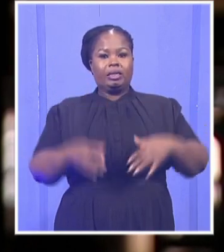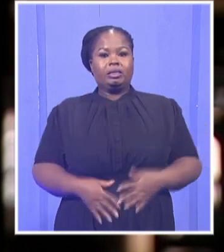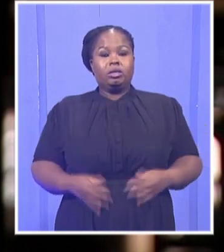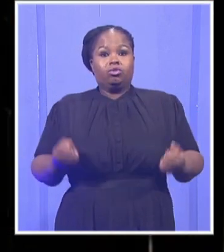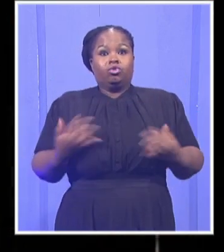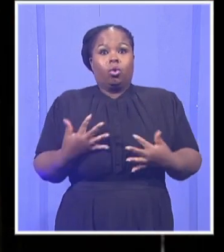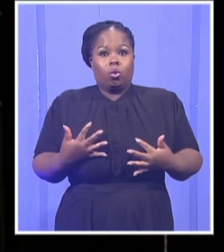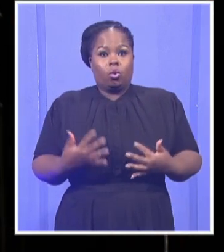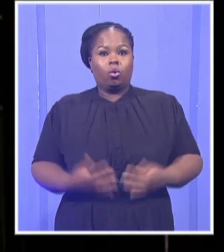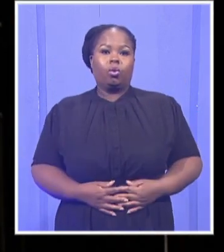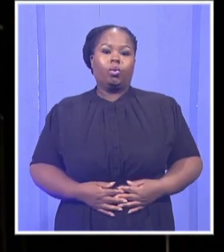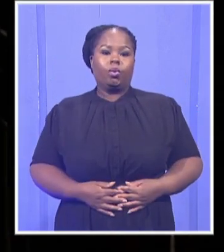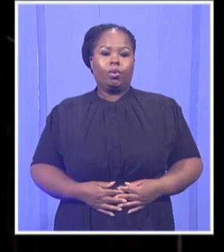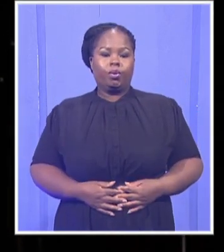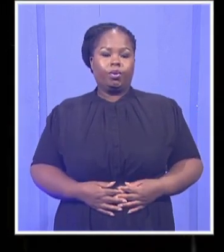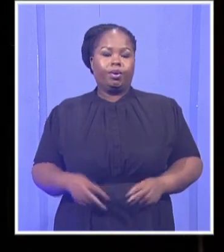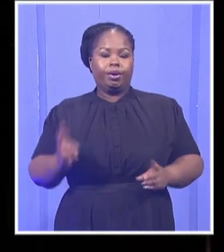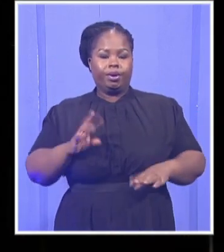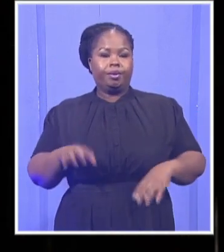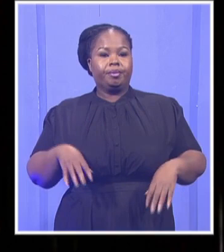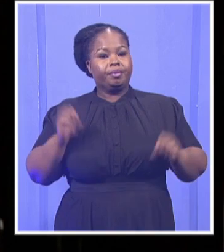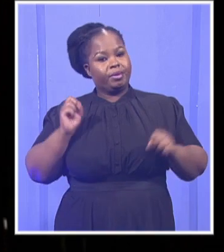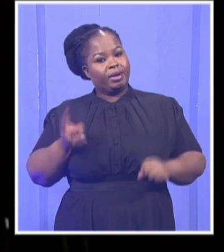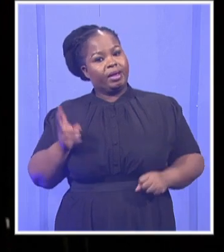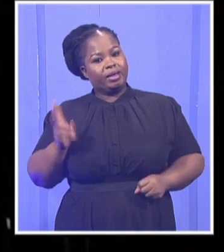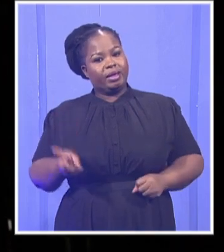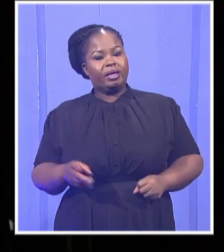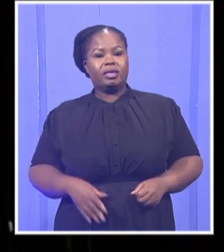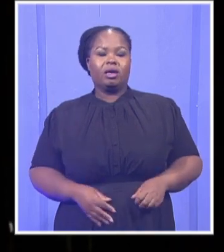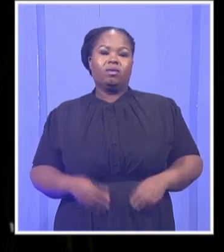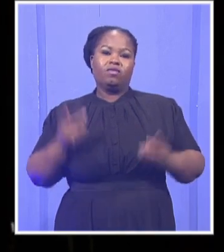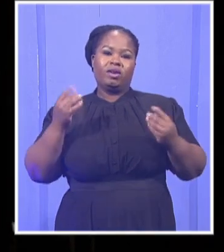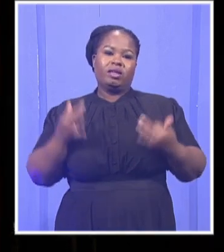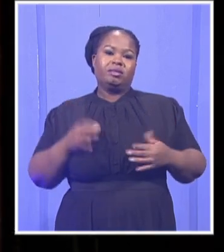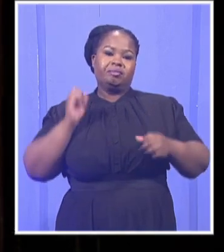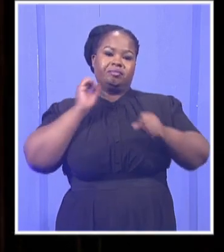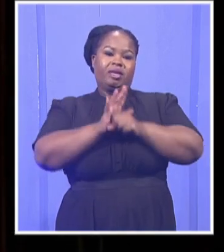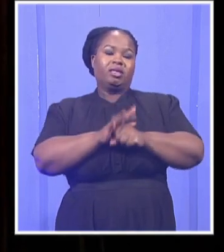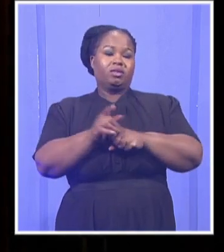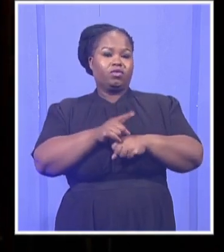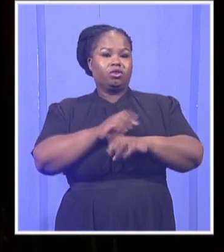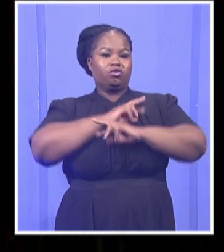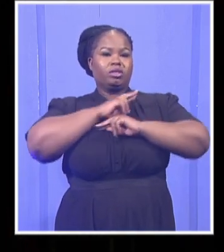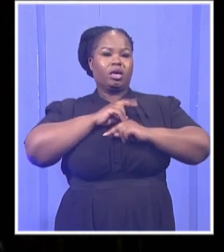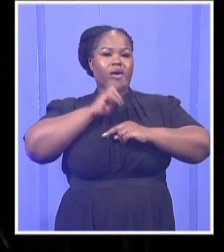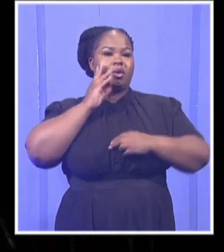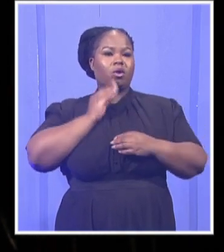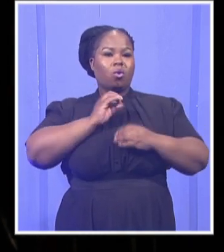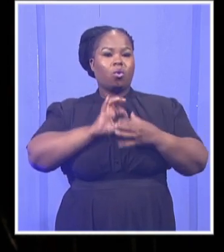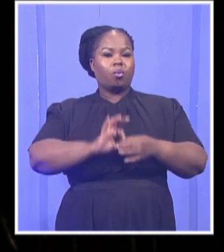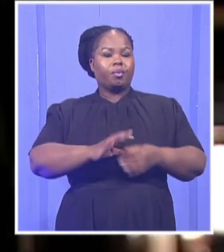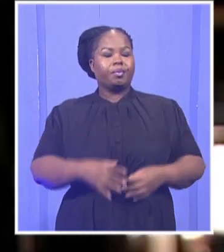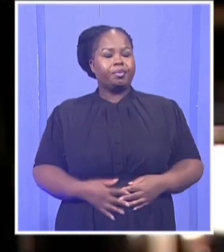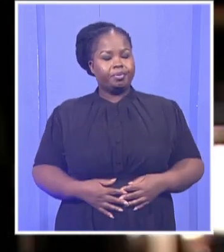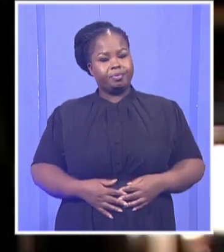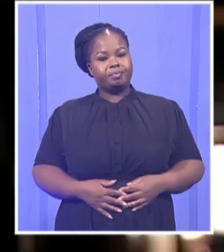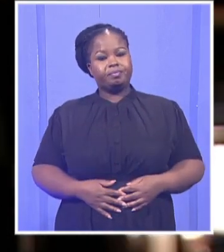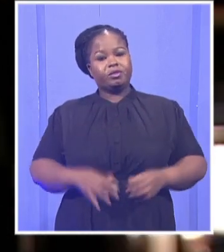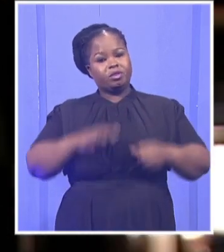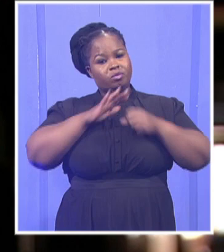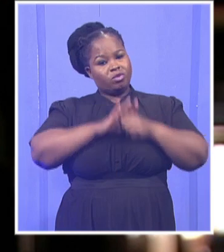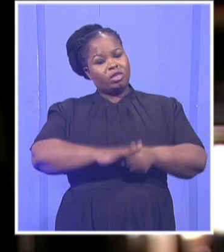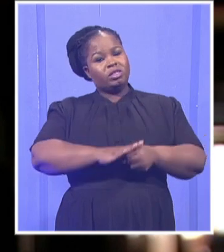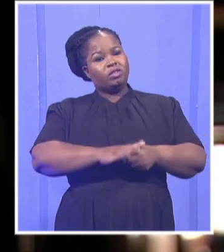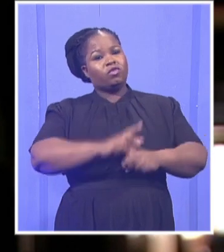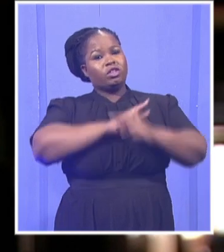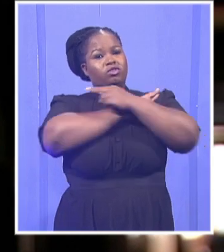shock. Load shedding has also had a serious financial impact on the retirement home. It does put a lot of pressure on the retirement